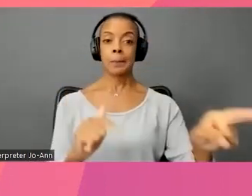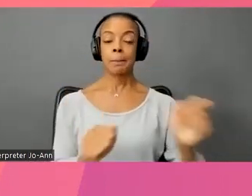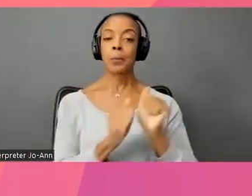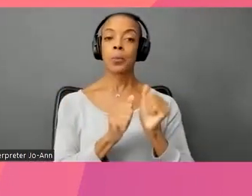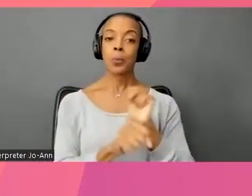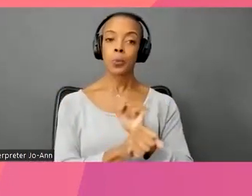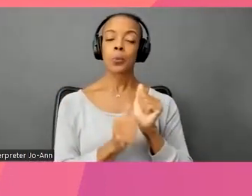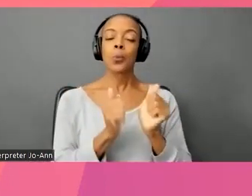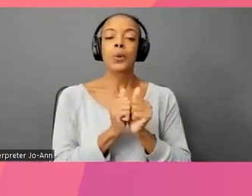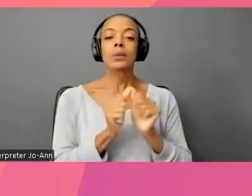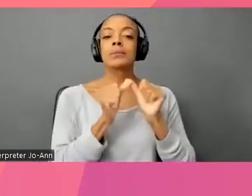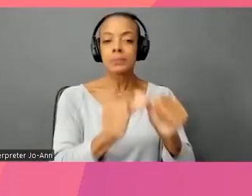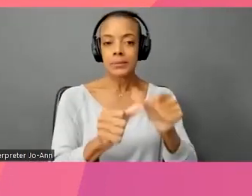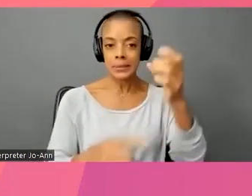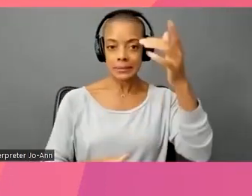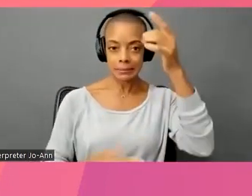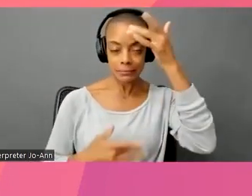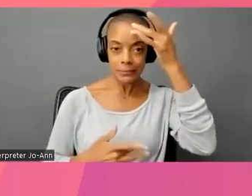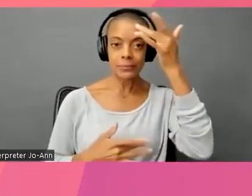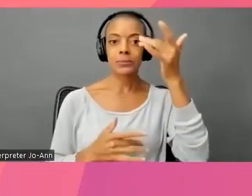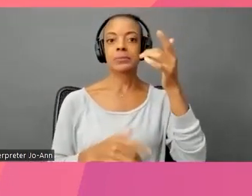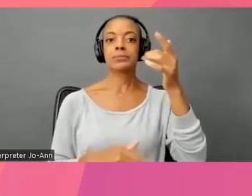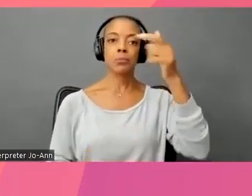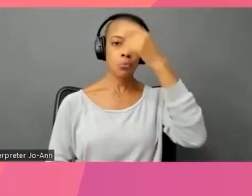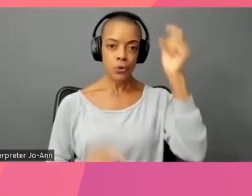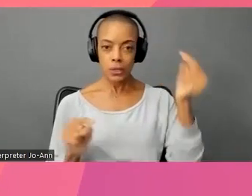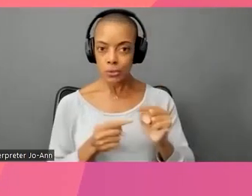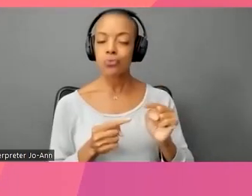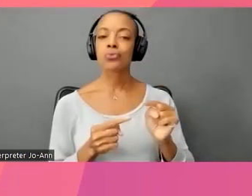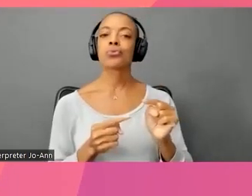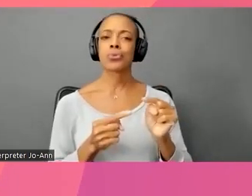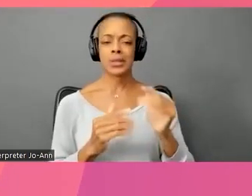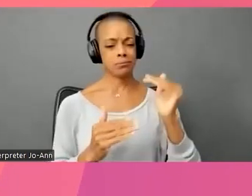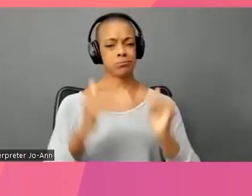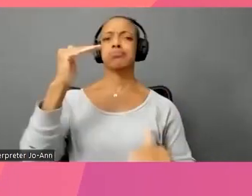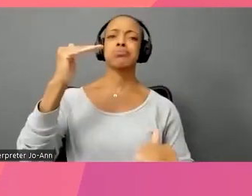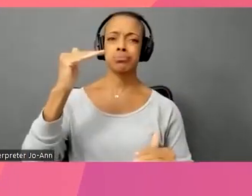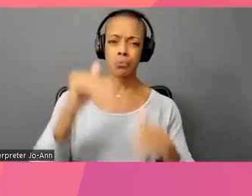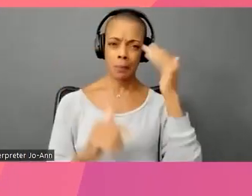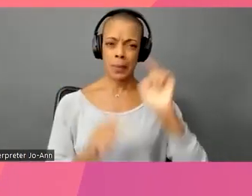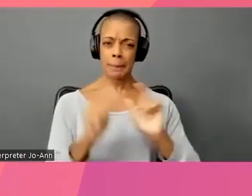disabilities, such as those with a traumatic brain injury, and significant racial health disparities exist.